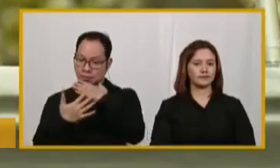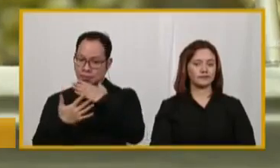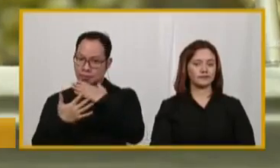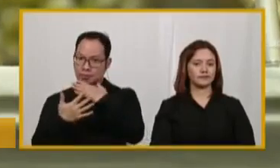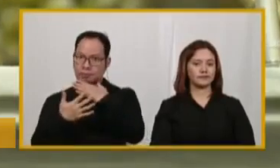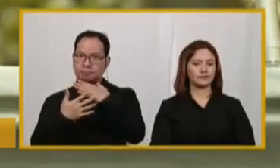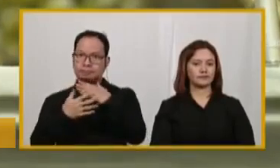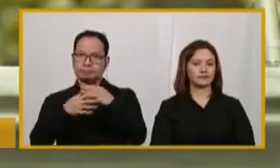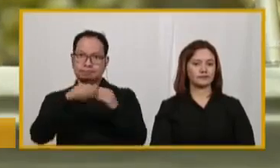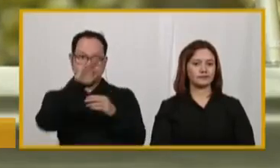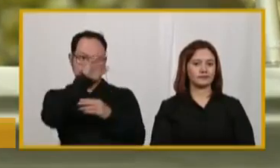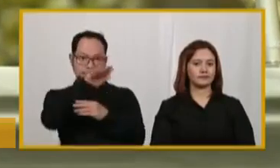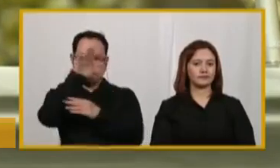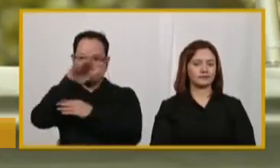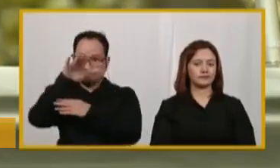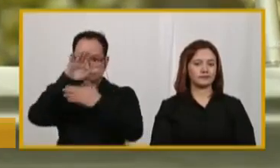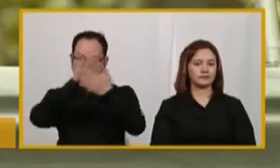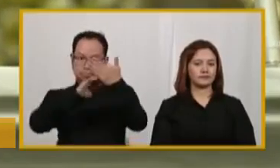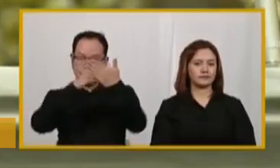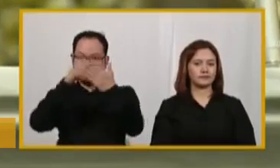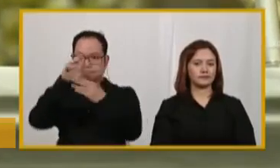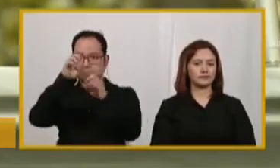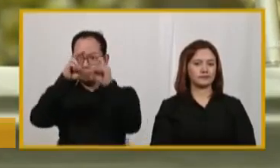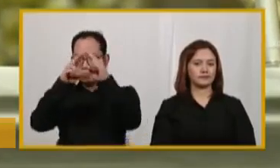the houses where you are.